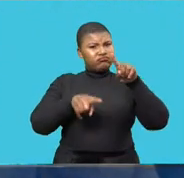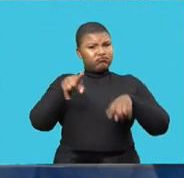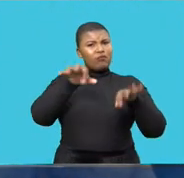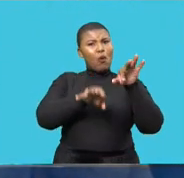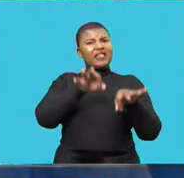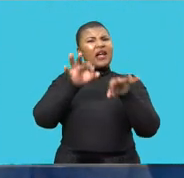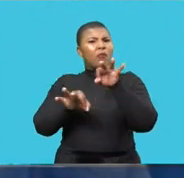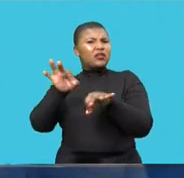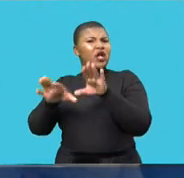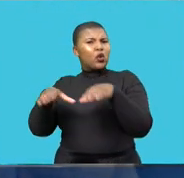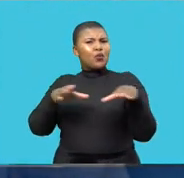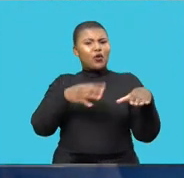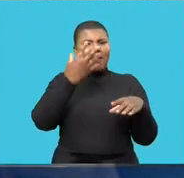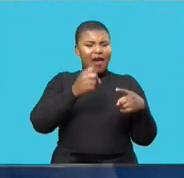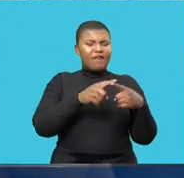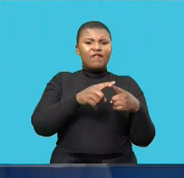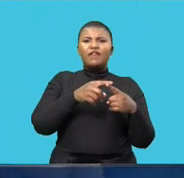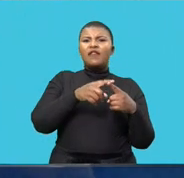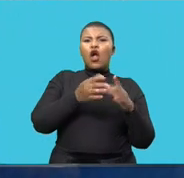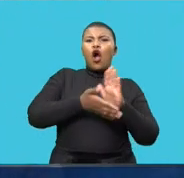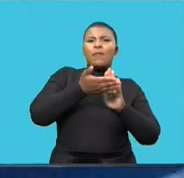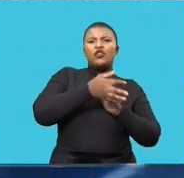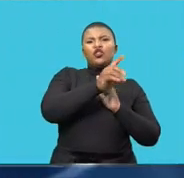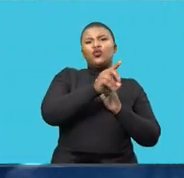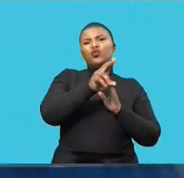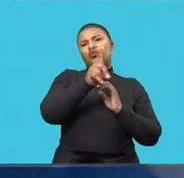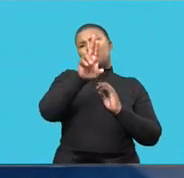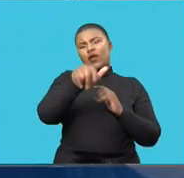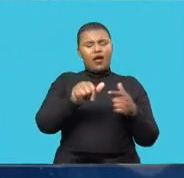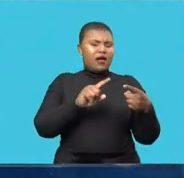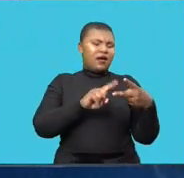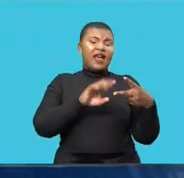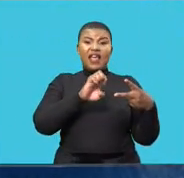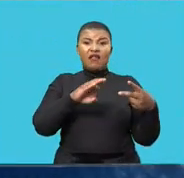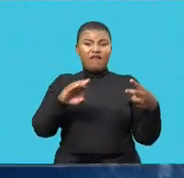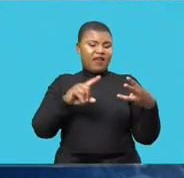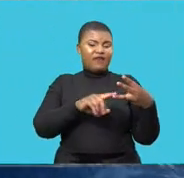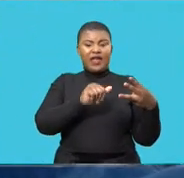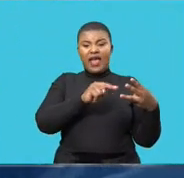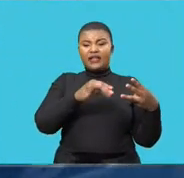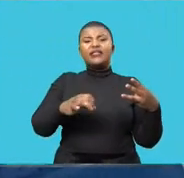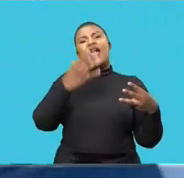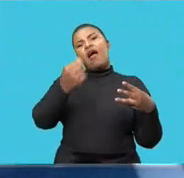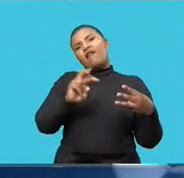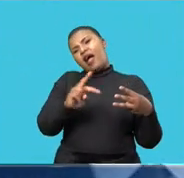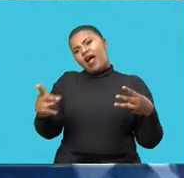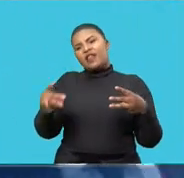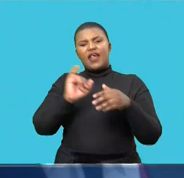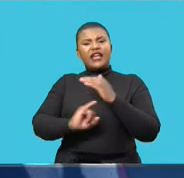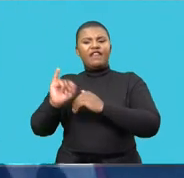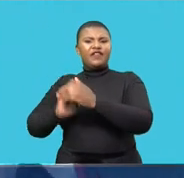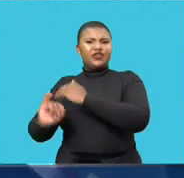parties here. You know, we have the Operation Dudula, ANC, ACT, the EFF, and other individual parties that are present just to